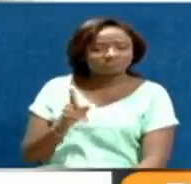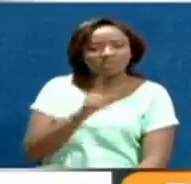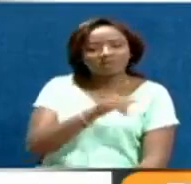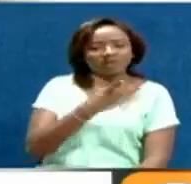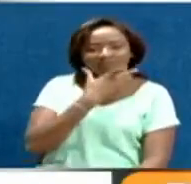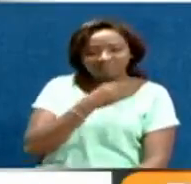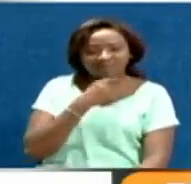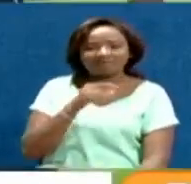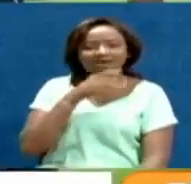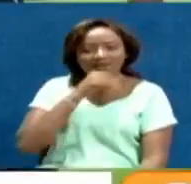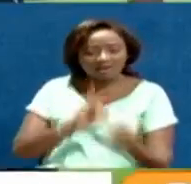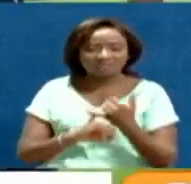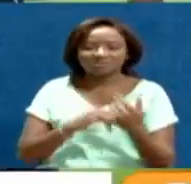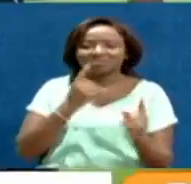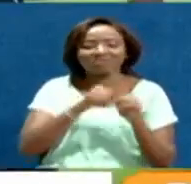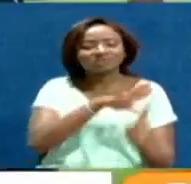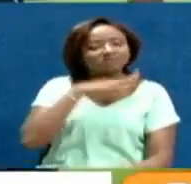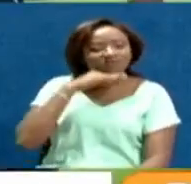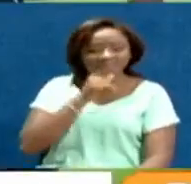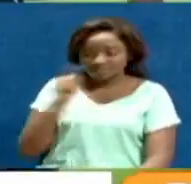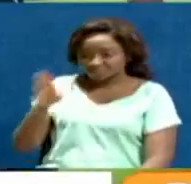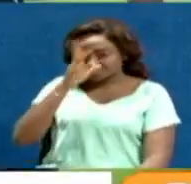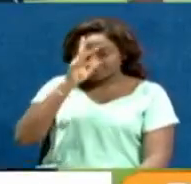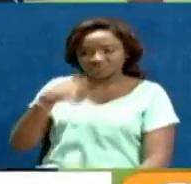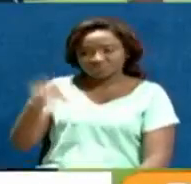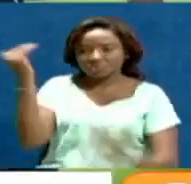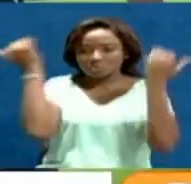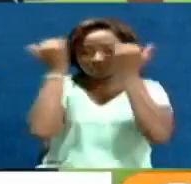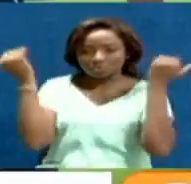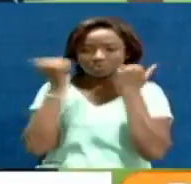husband and a father, dead. The police officer is expected to be arraigned this week.